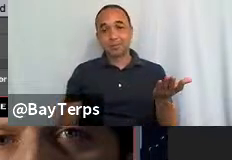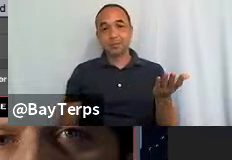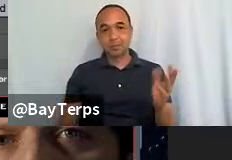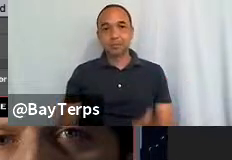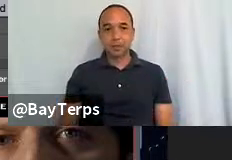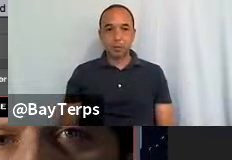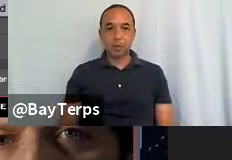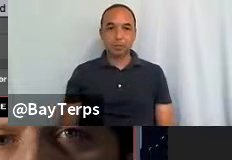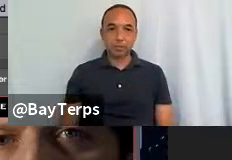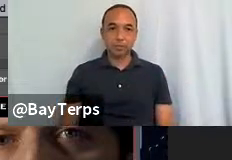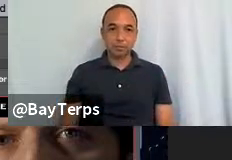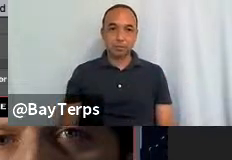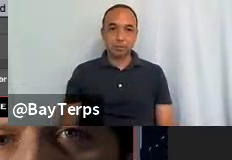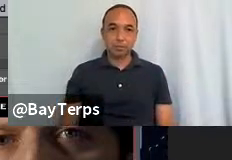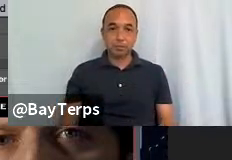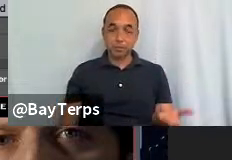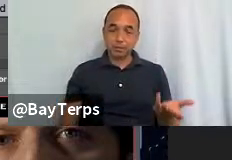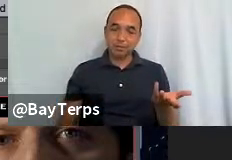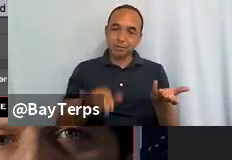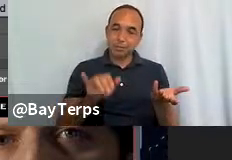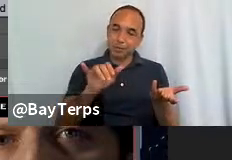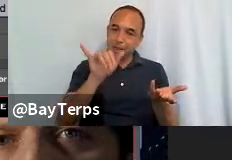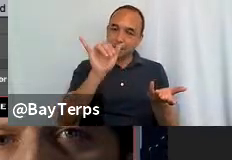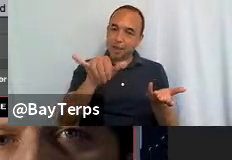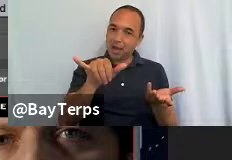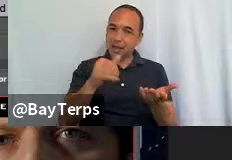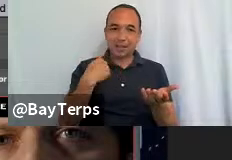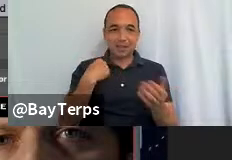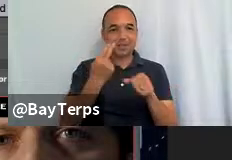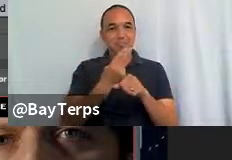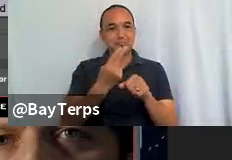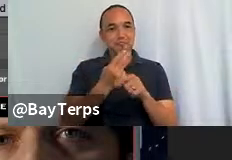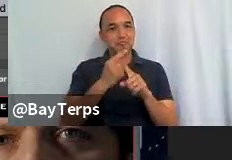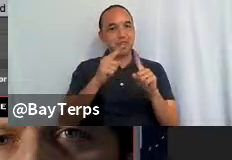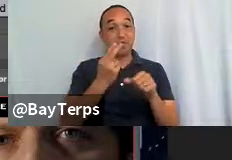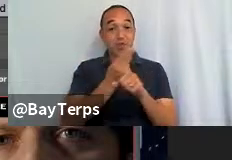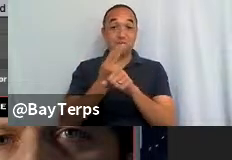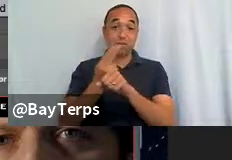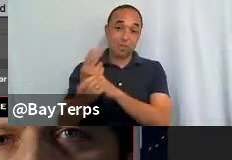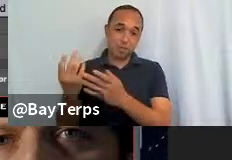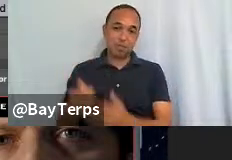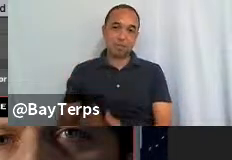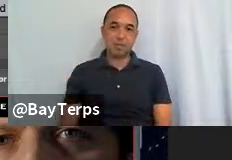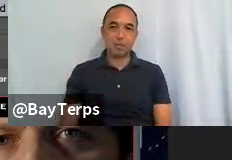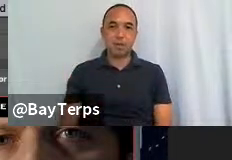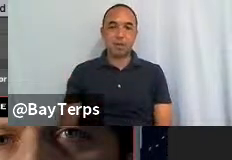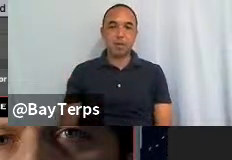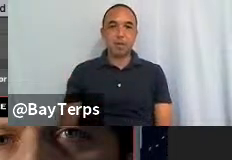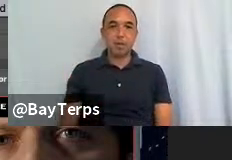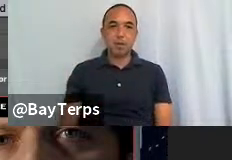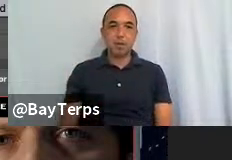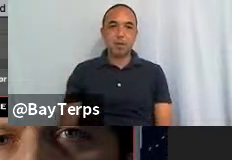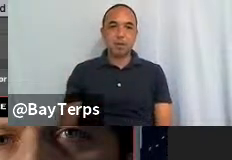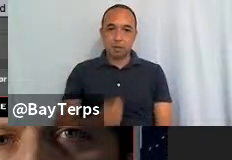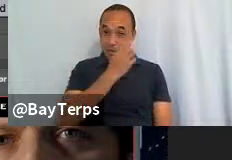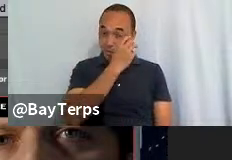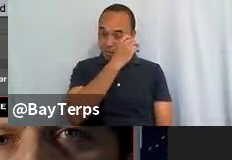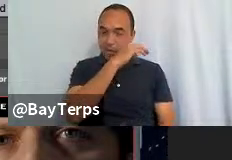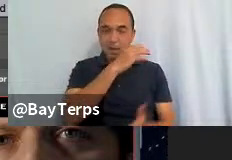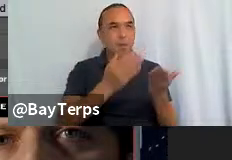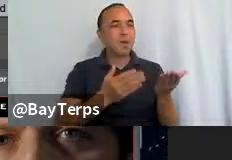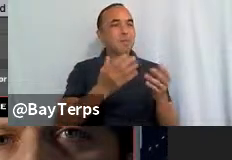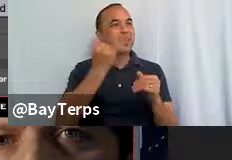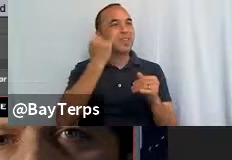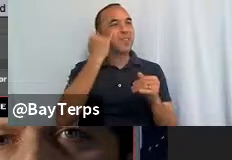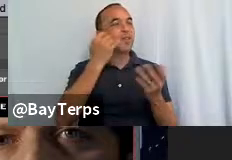have their own applications depending upon how you want it to look. What if you want to remove the chaotic glint in his eye a